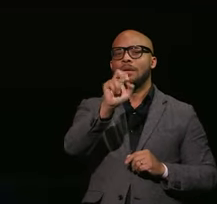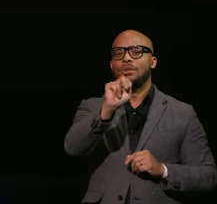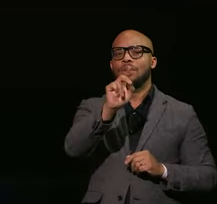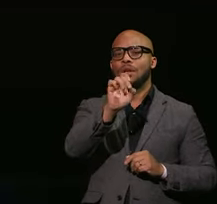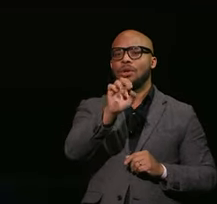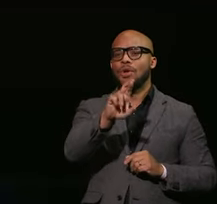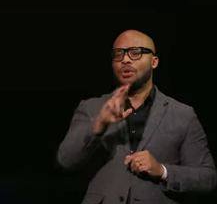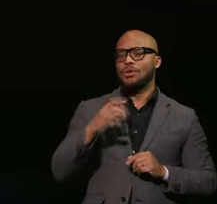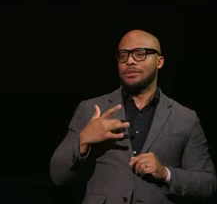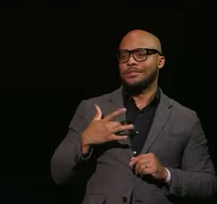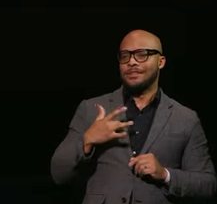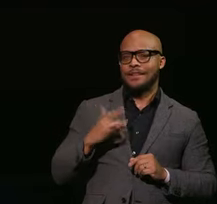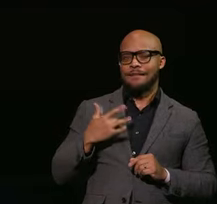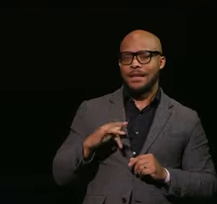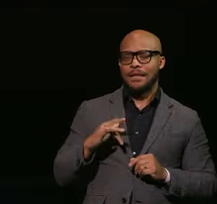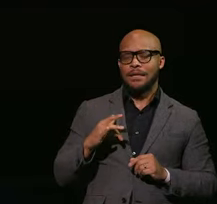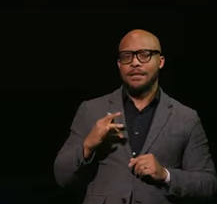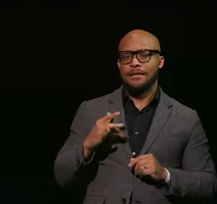sensitivity